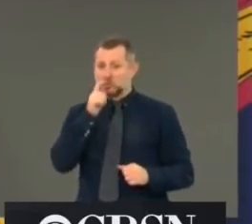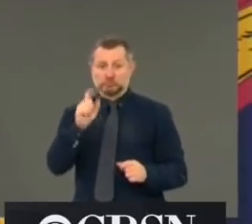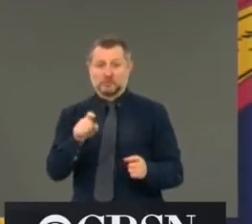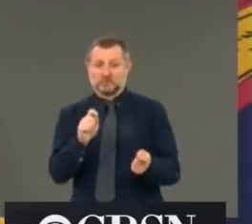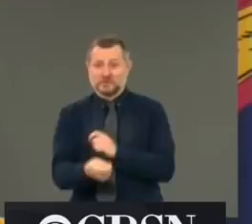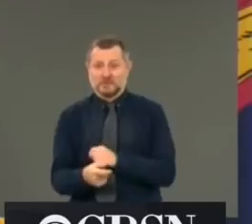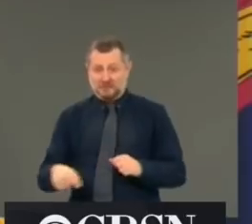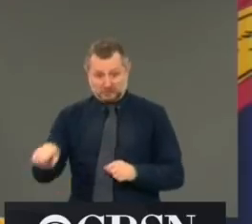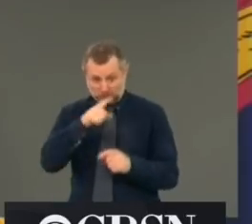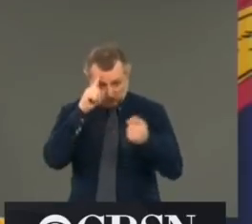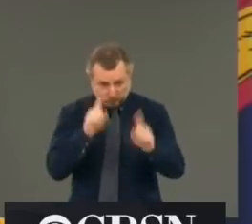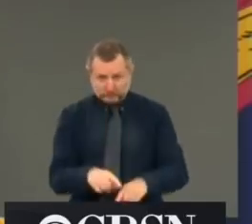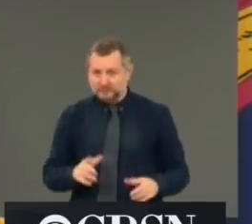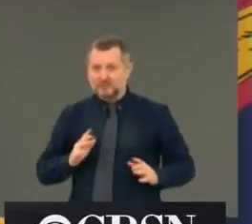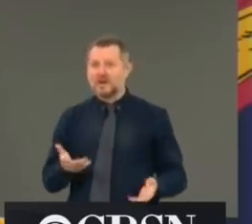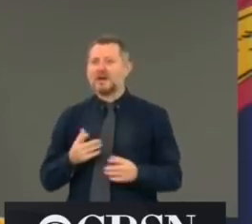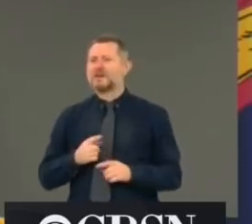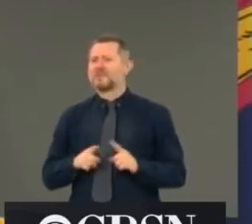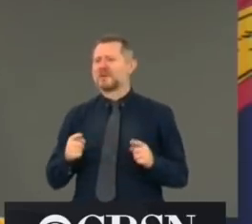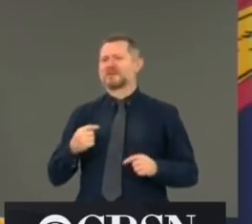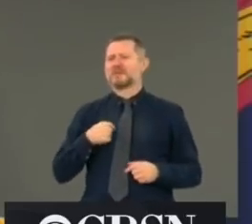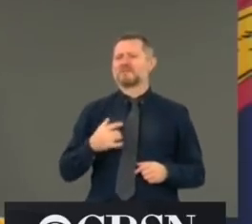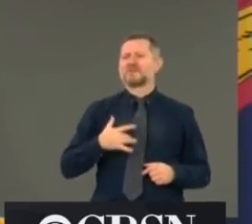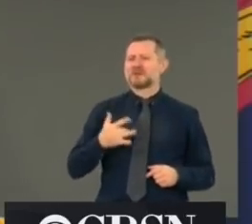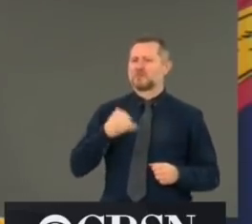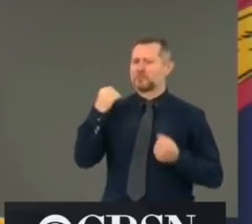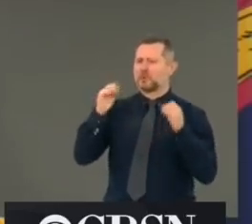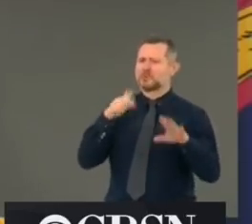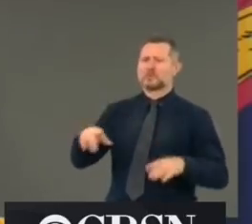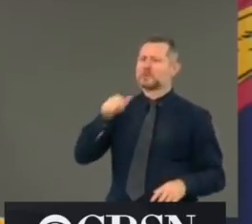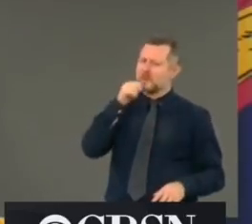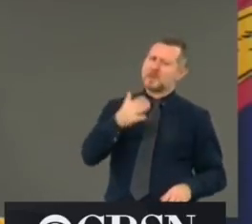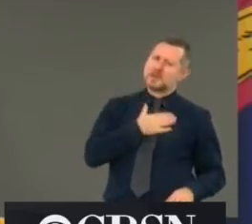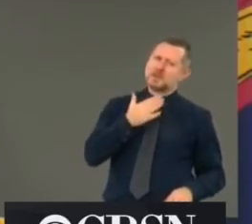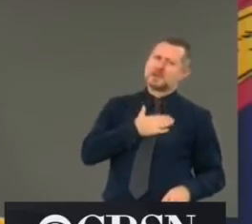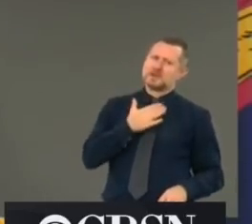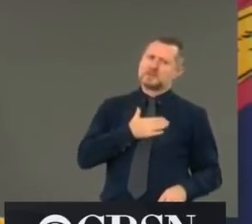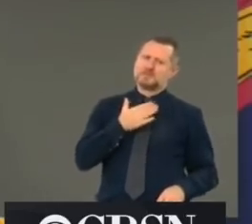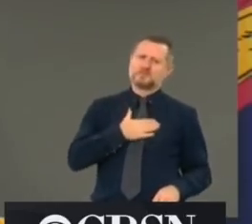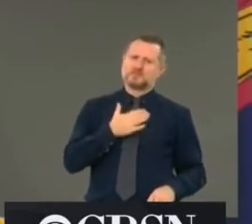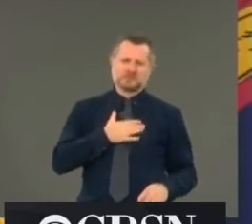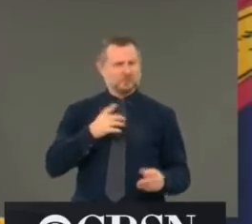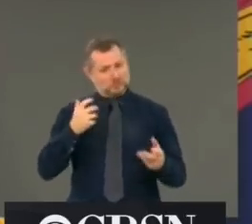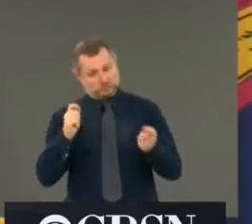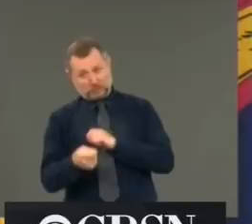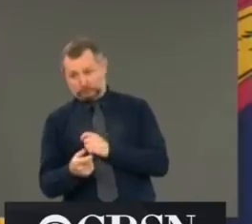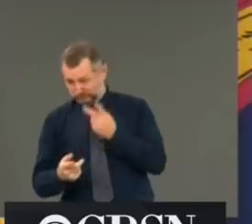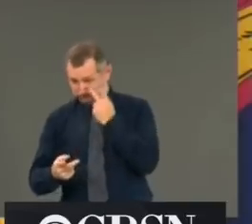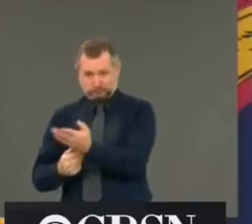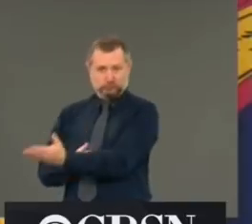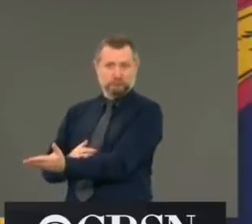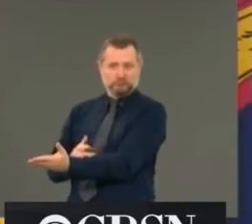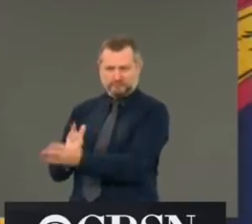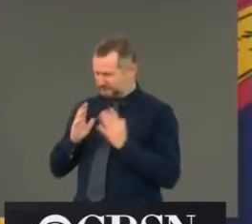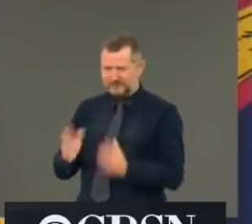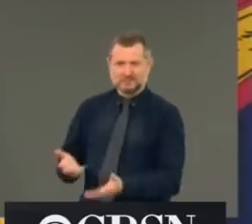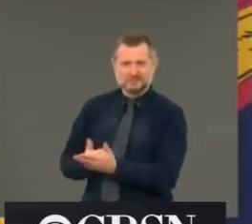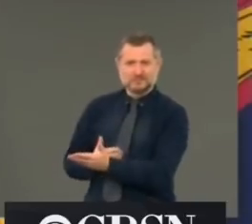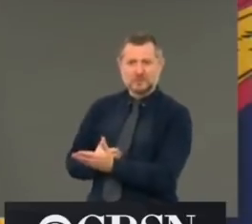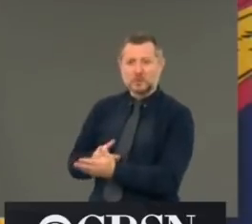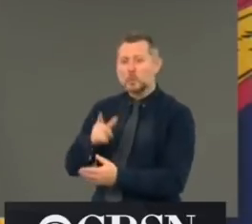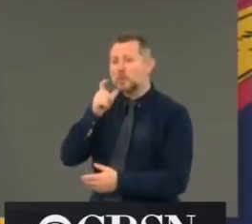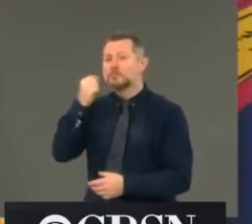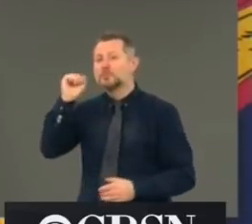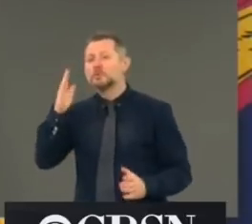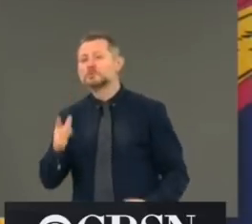But, as we heard from the protesters, people are not happy. They want change. All right, then figure out what change you want,